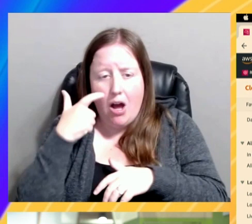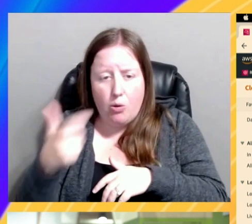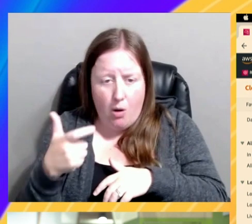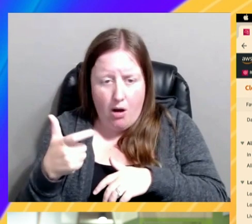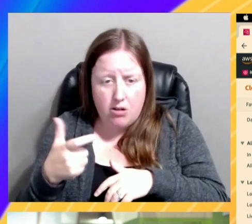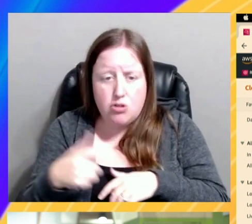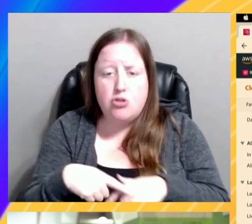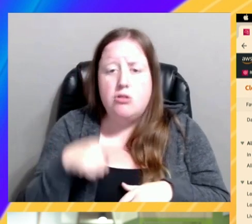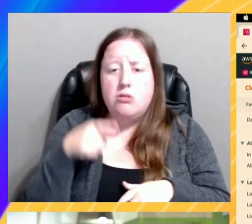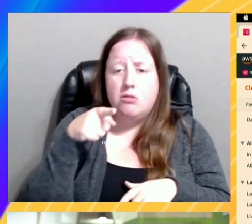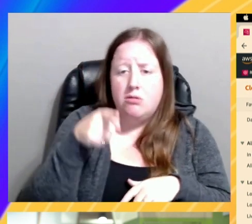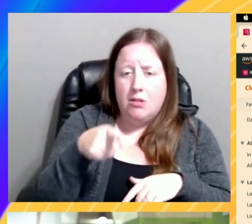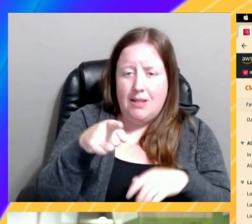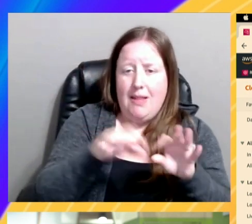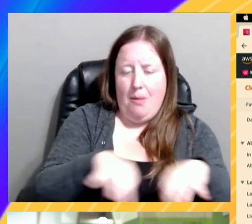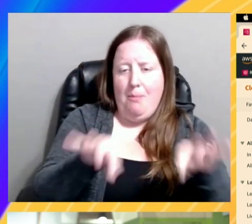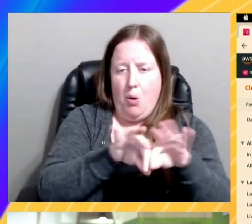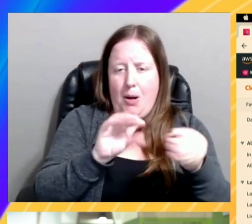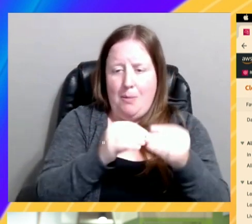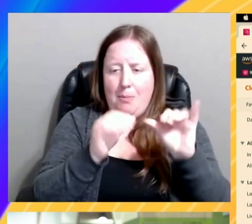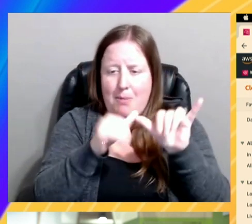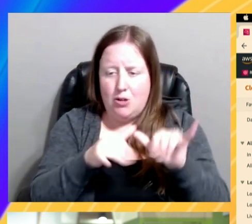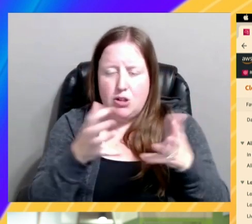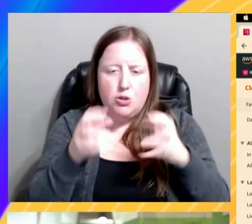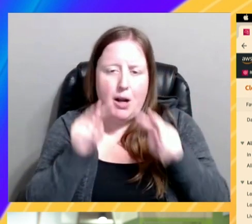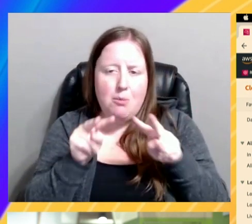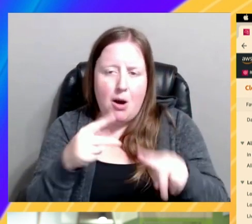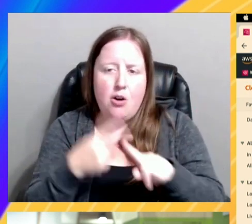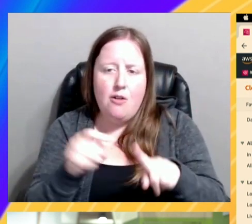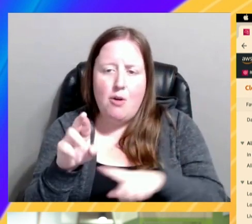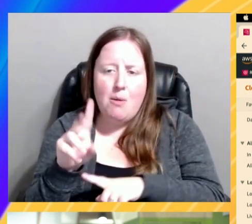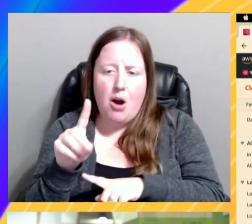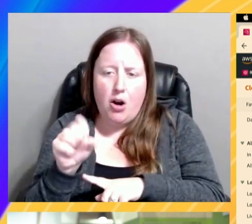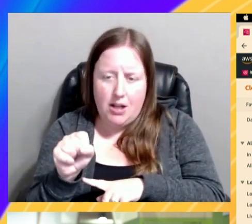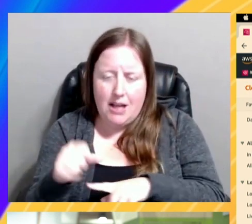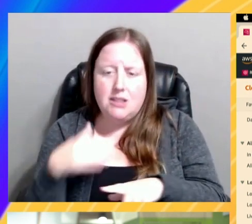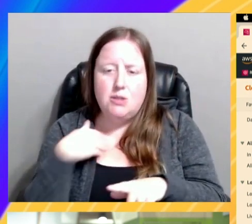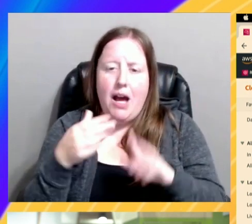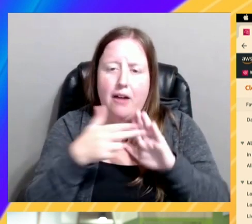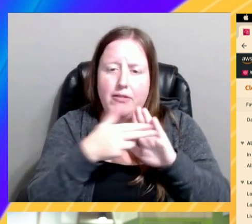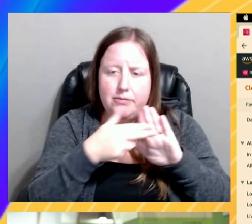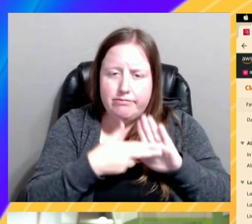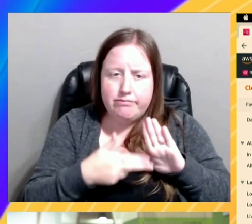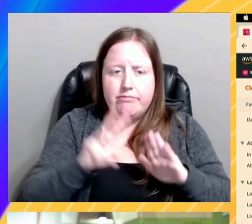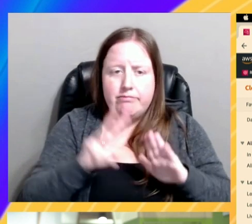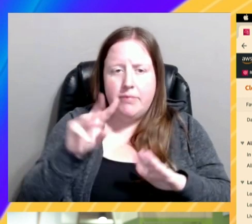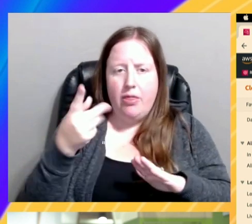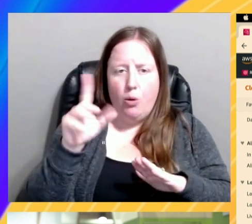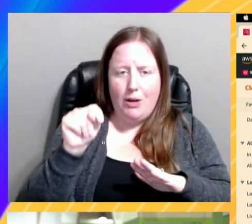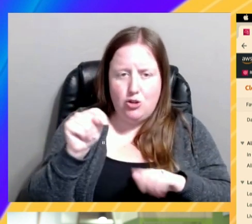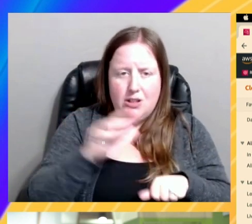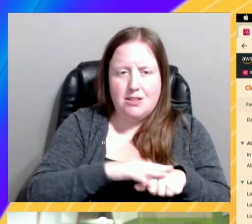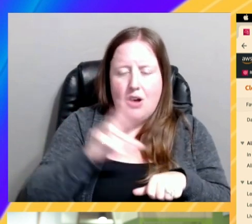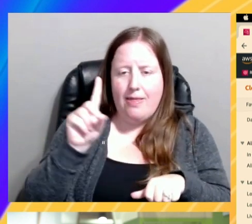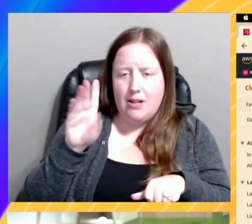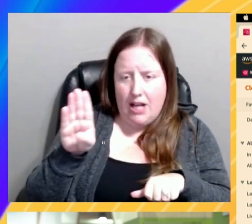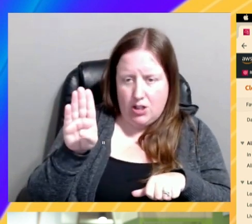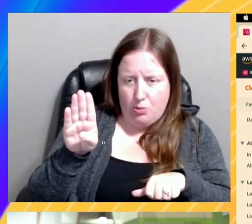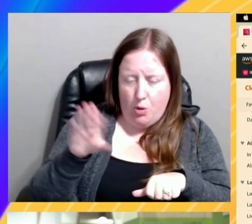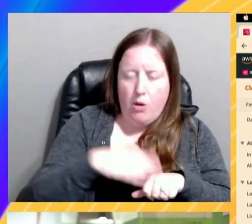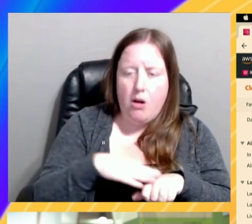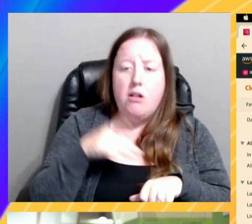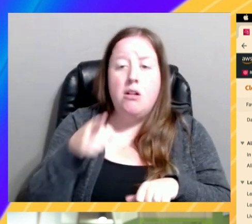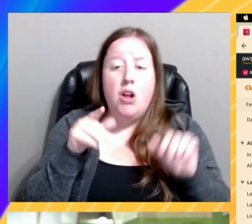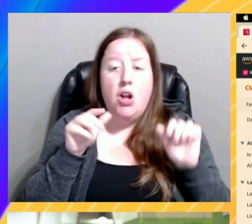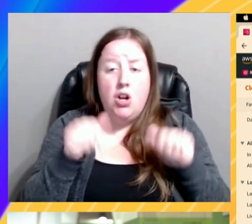important metrics you want to monitor from RDS. They're going to plot all these widgets on a dashboard for you. And what you can do is you can either just view